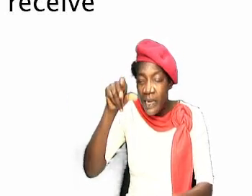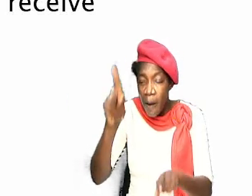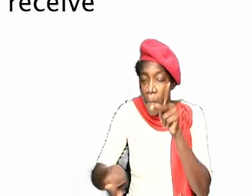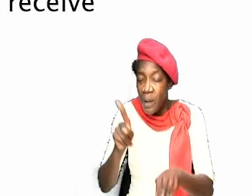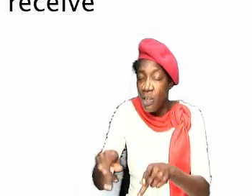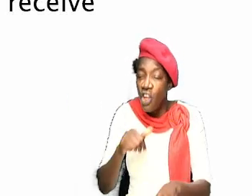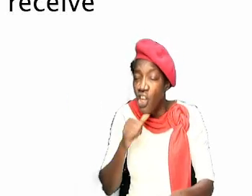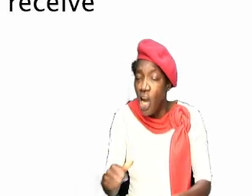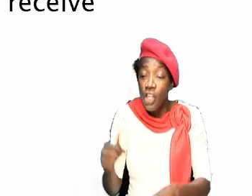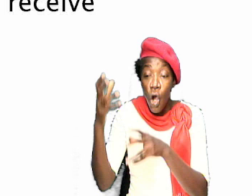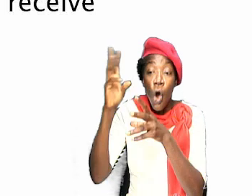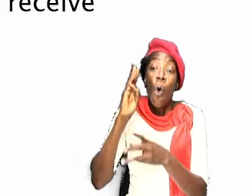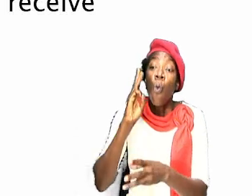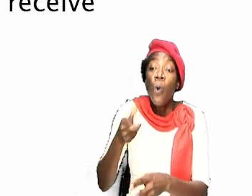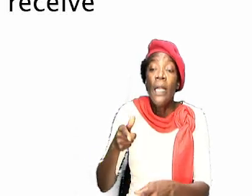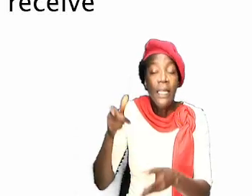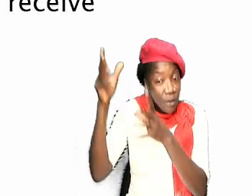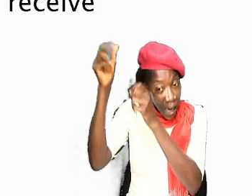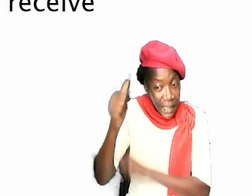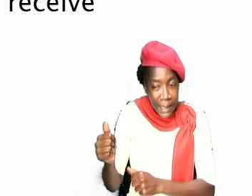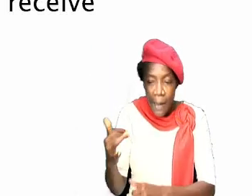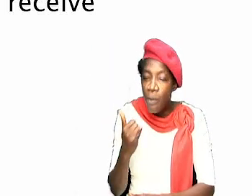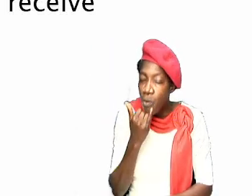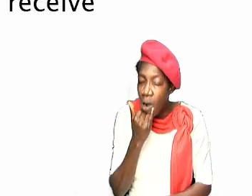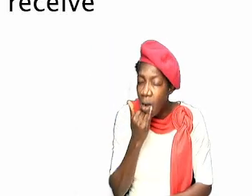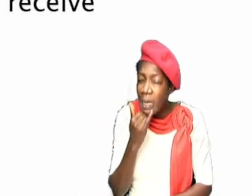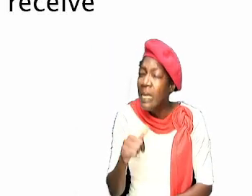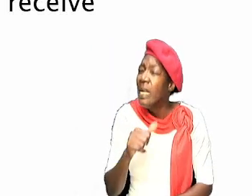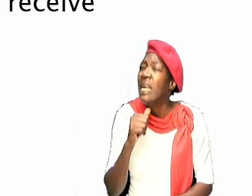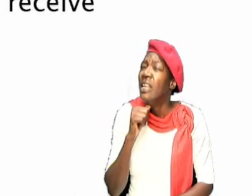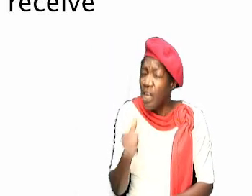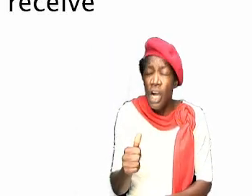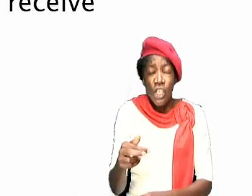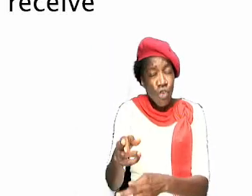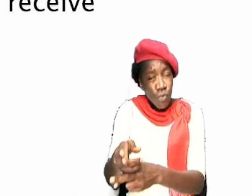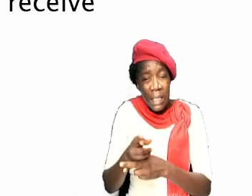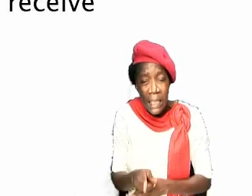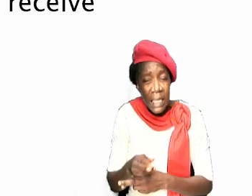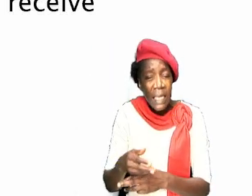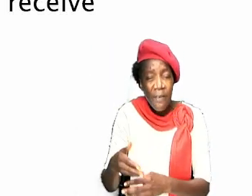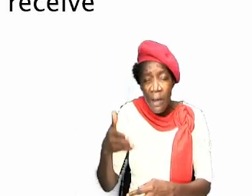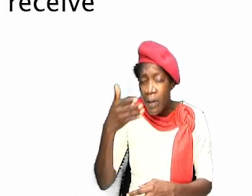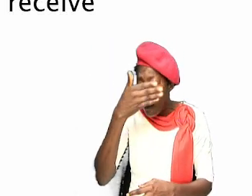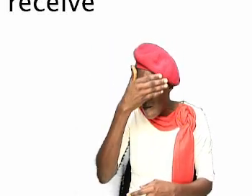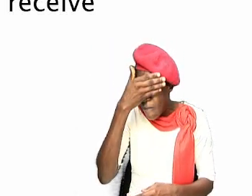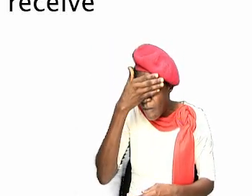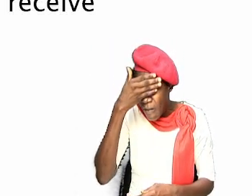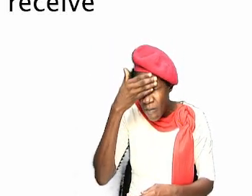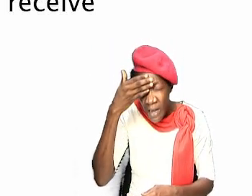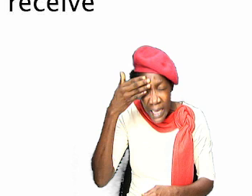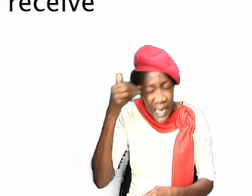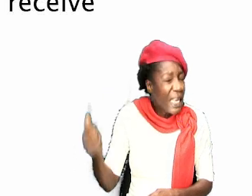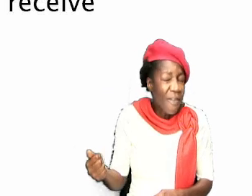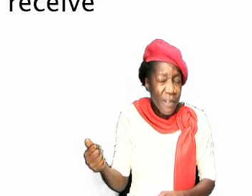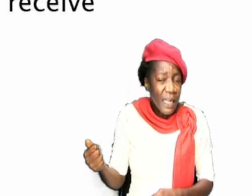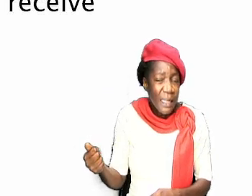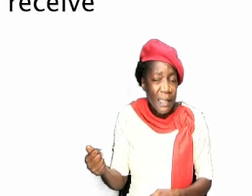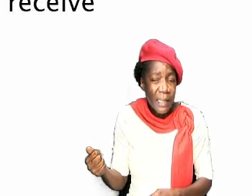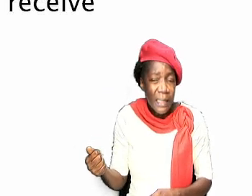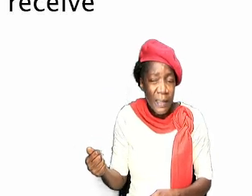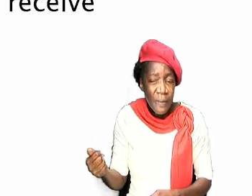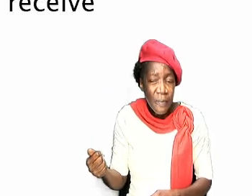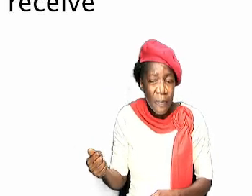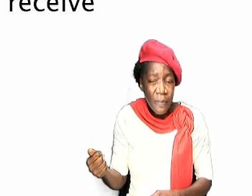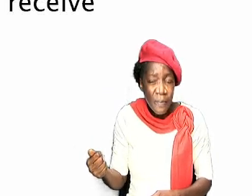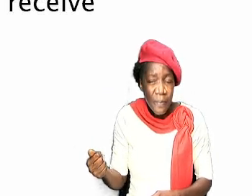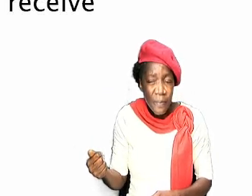accept their wrong, they will not receive forgiveness. Because a person has to first accept that they are in